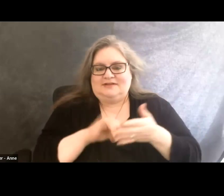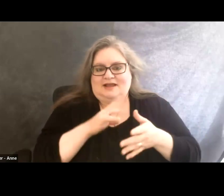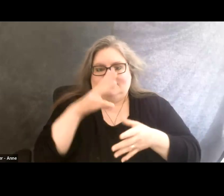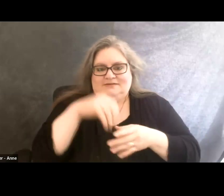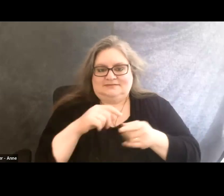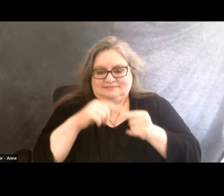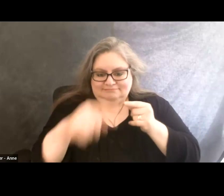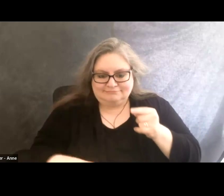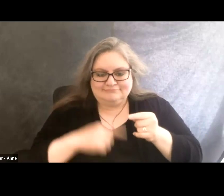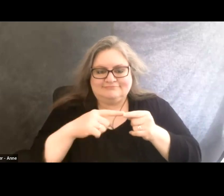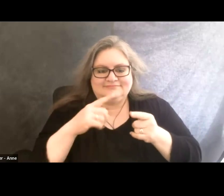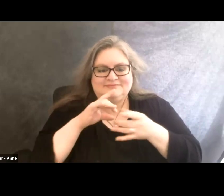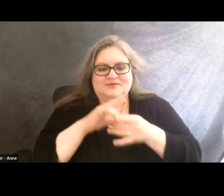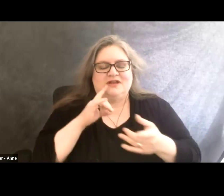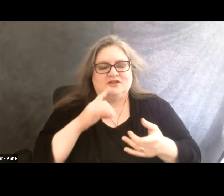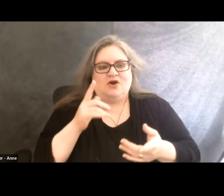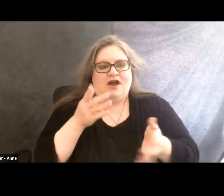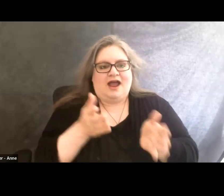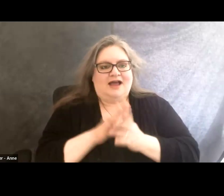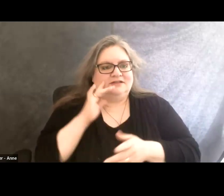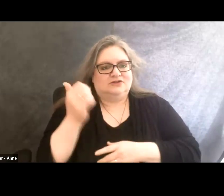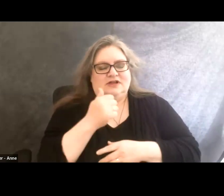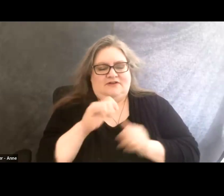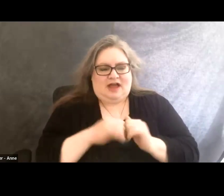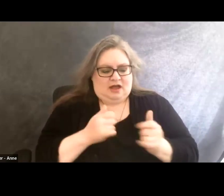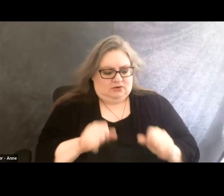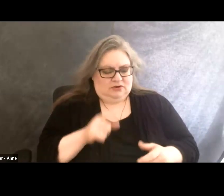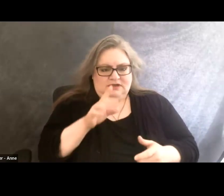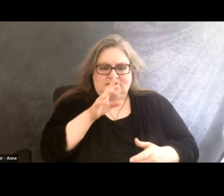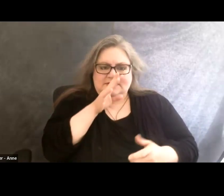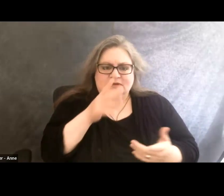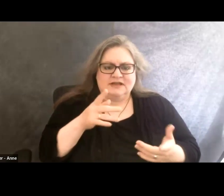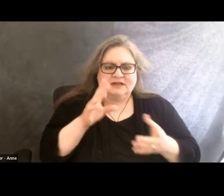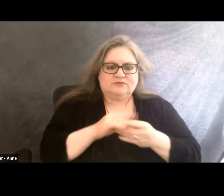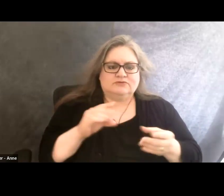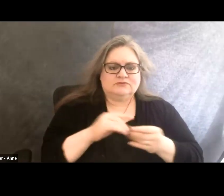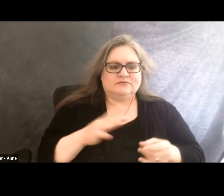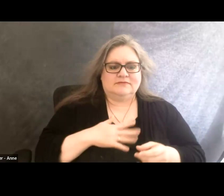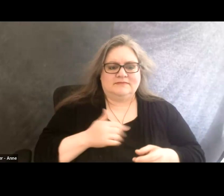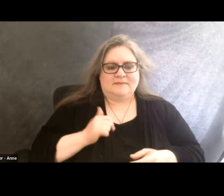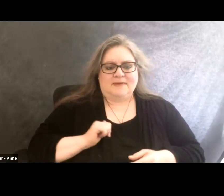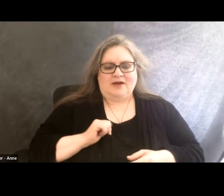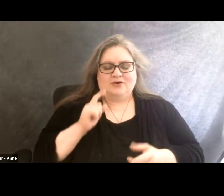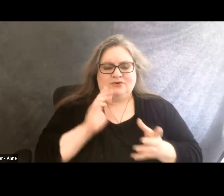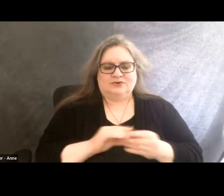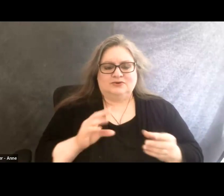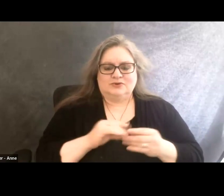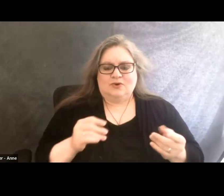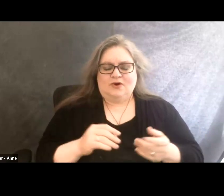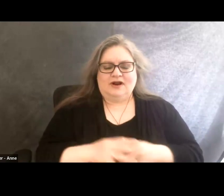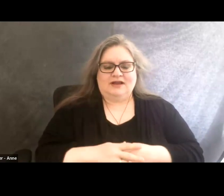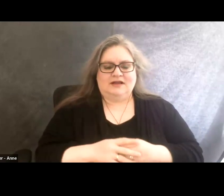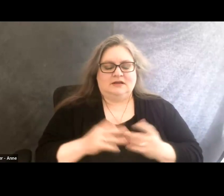so asking yourself, okay, well, how can I even speak and share my story in a greater way to